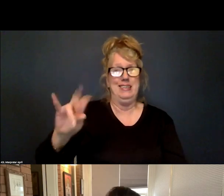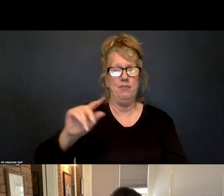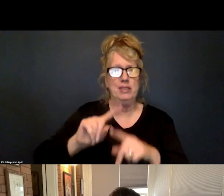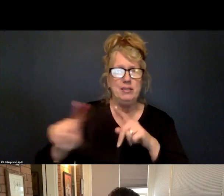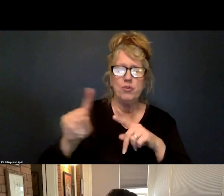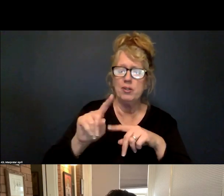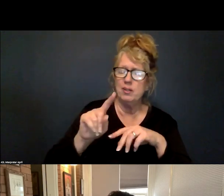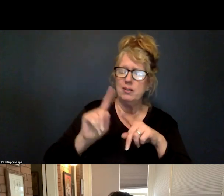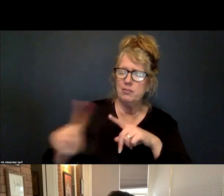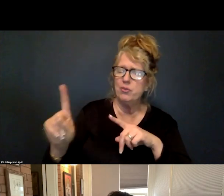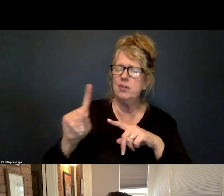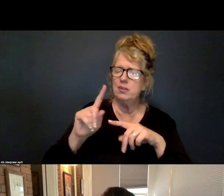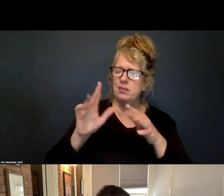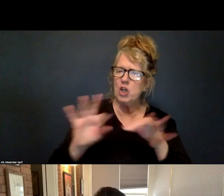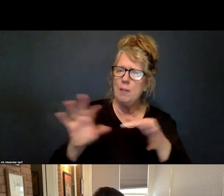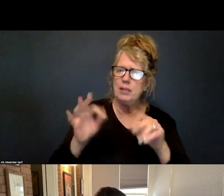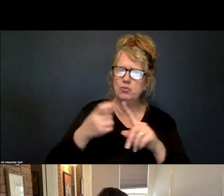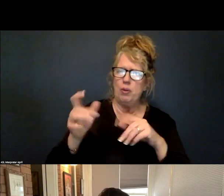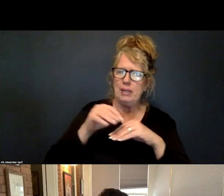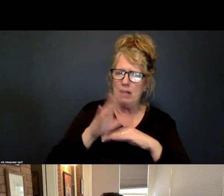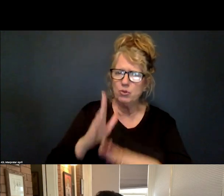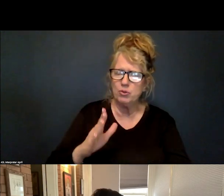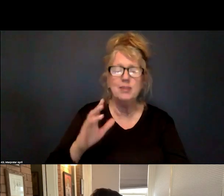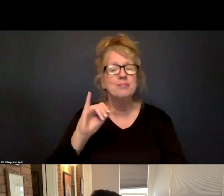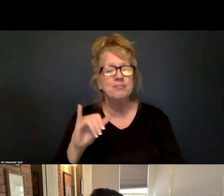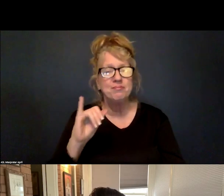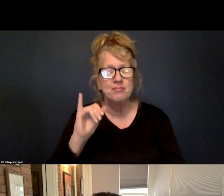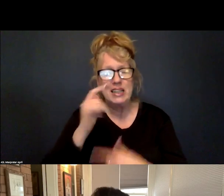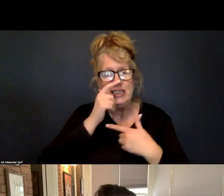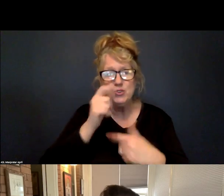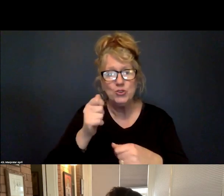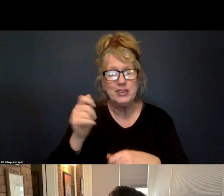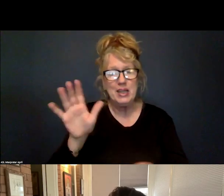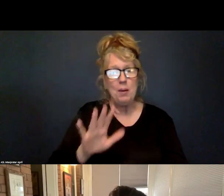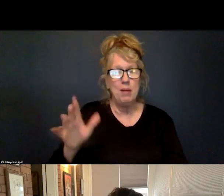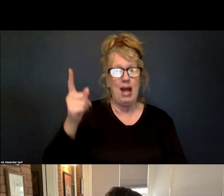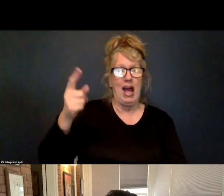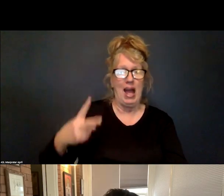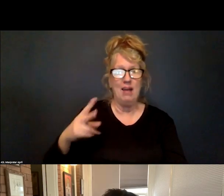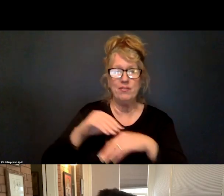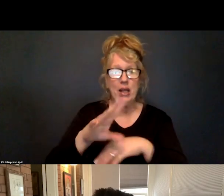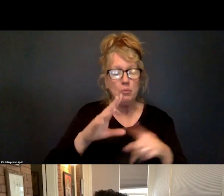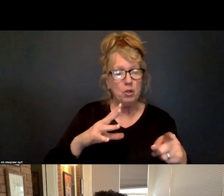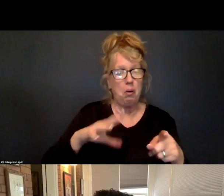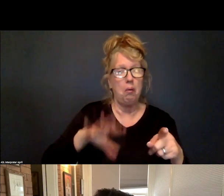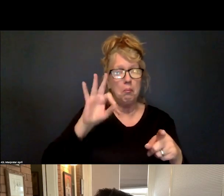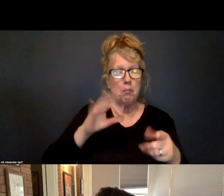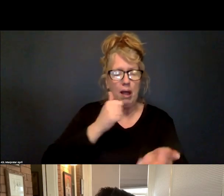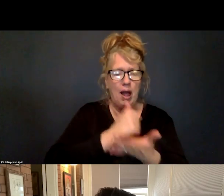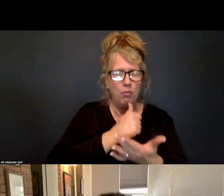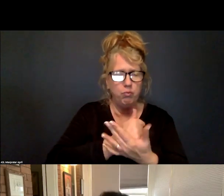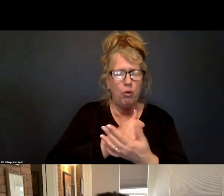statements. What I think is most interesting is that about half of the counselors found it helpful. A bunch of